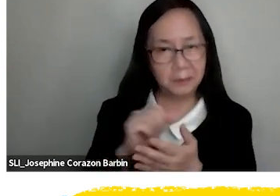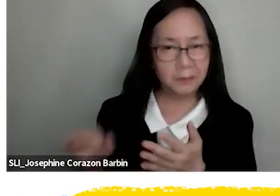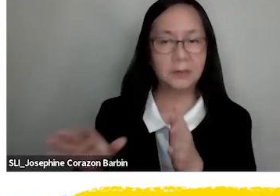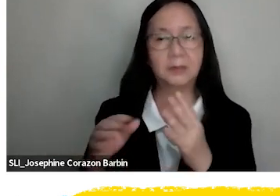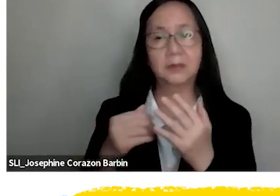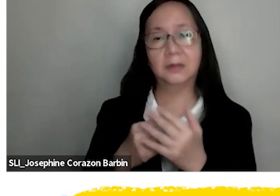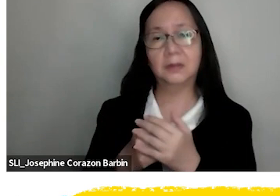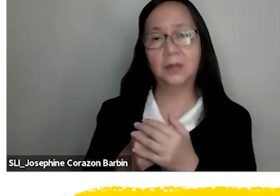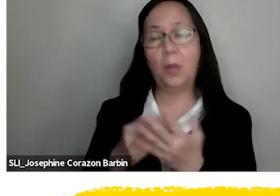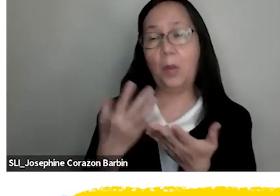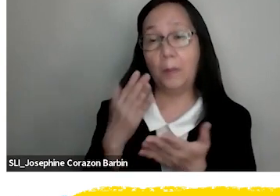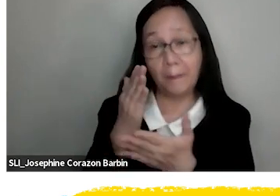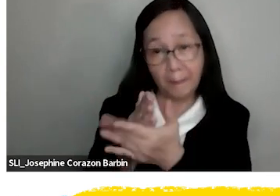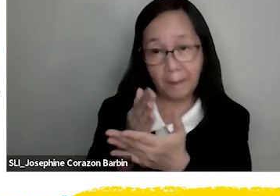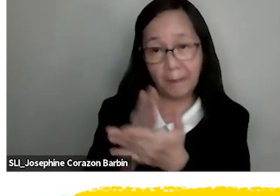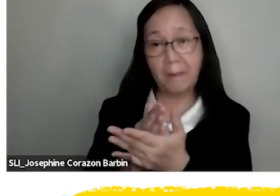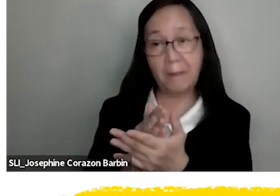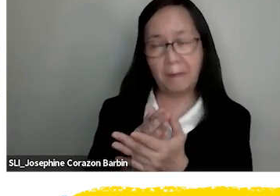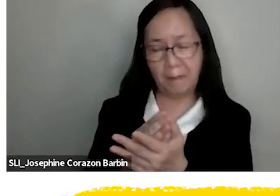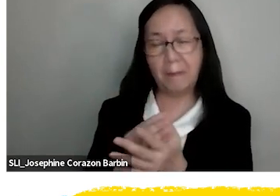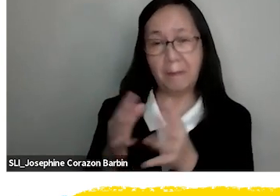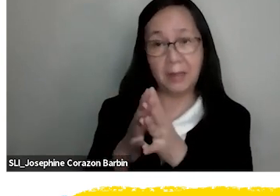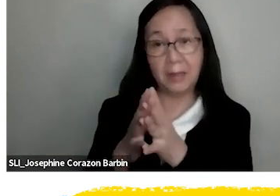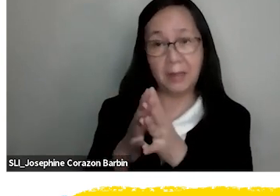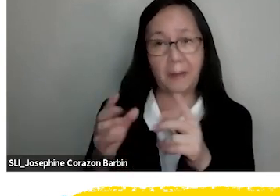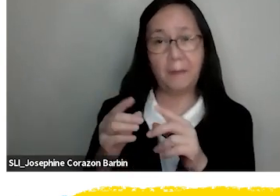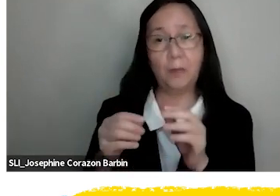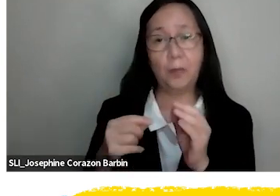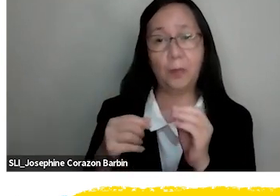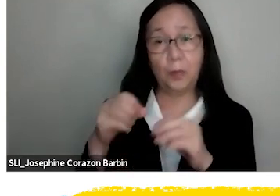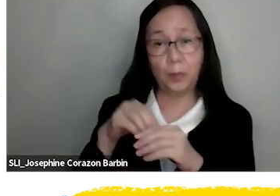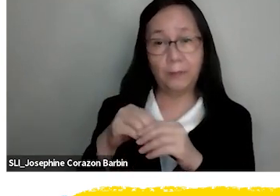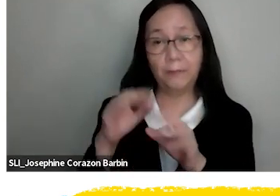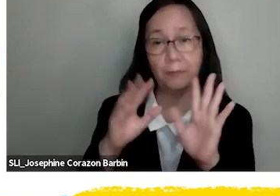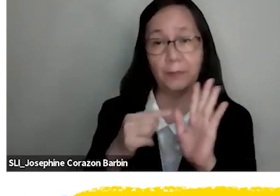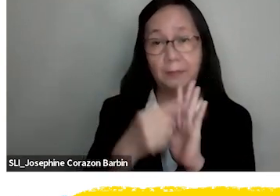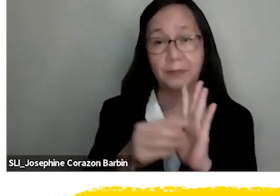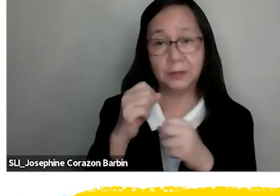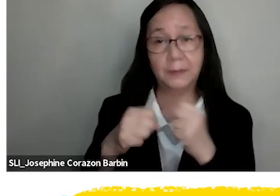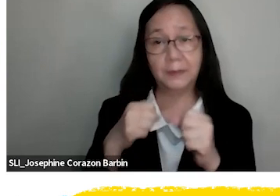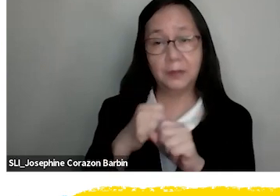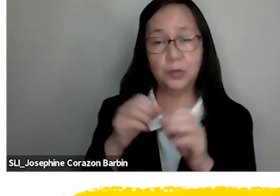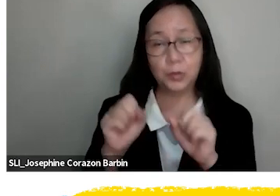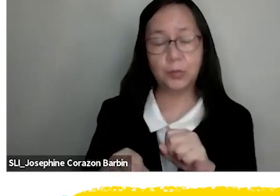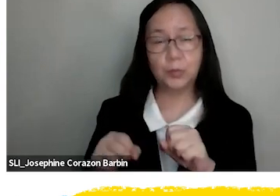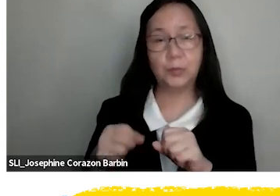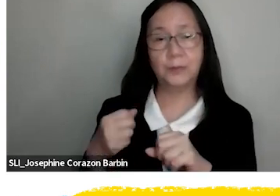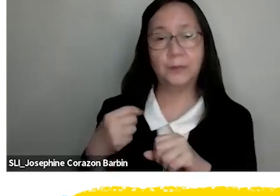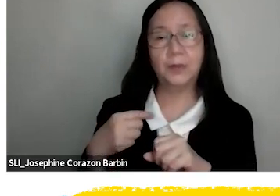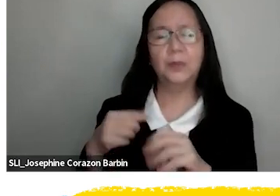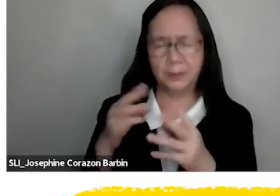or suppress them significantly within 5 years term. So we make